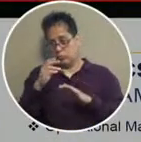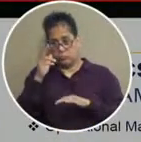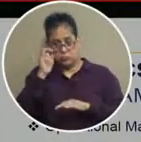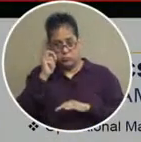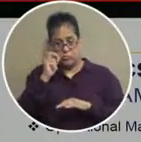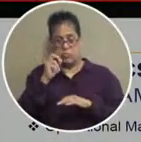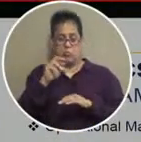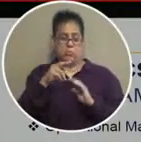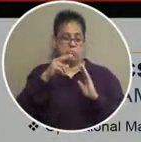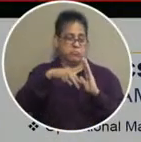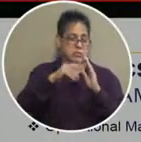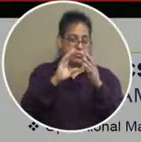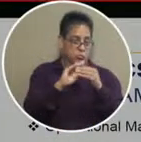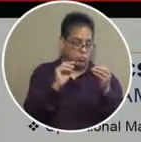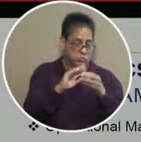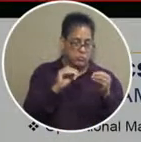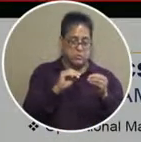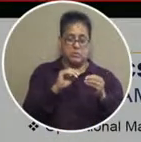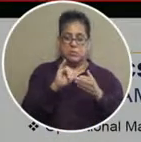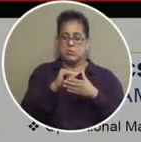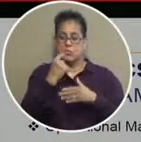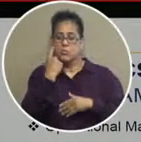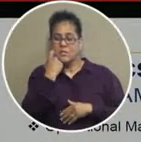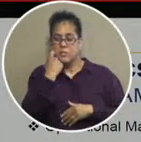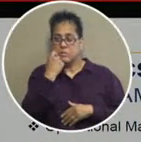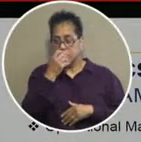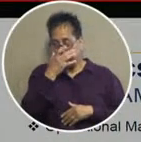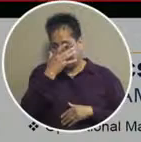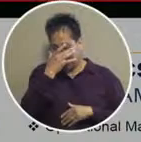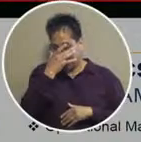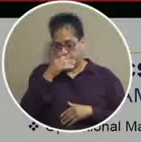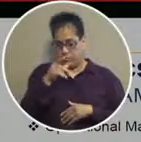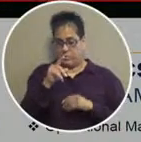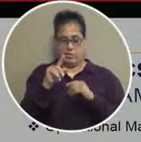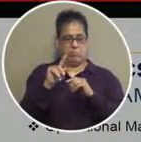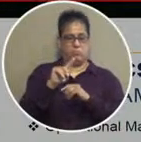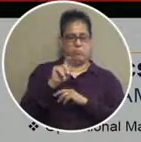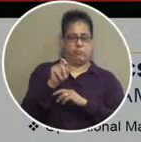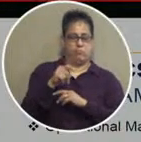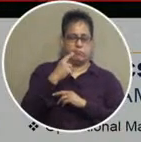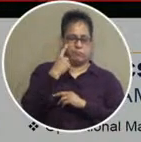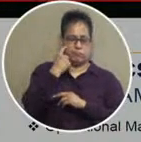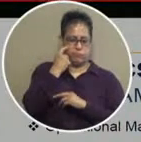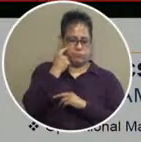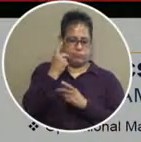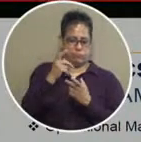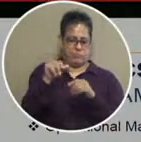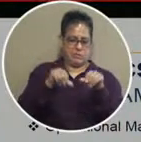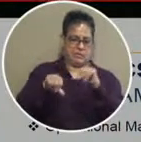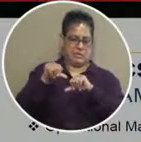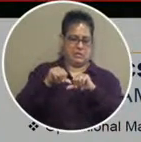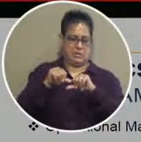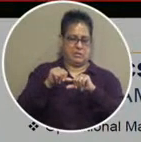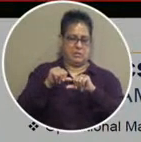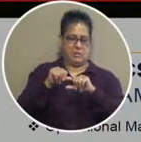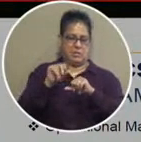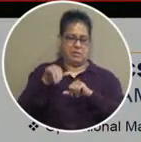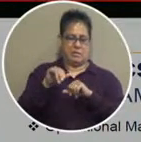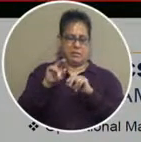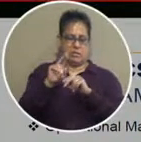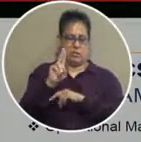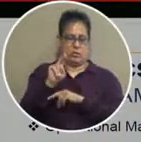read stories recently that question the science of the decontamination units. And what I can say